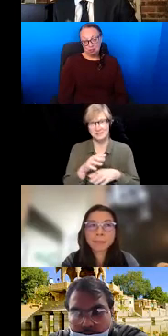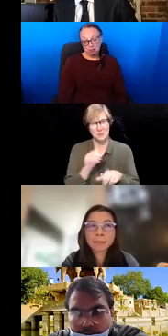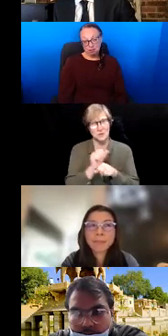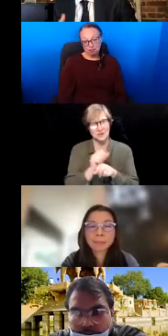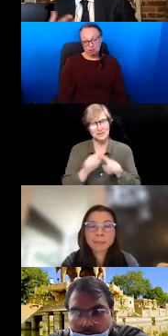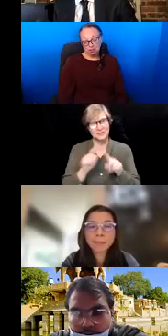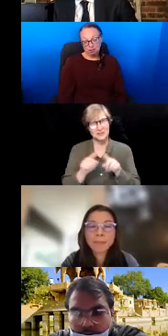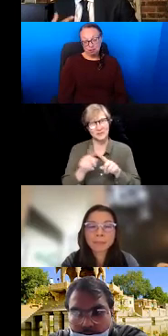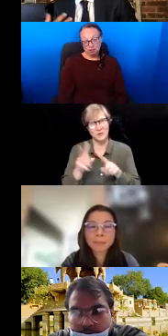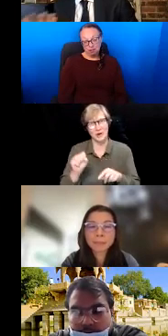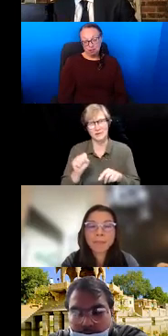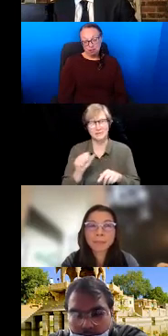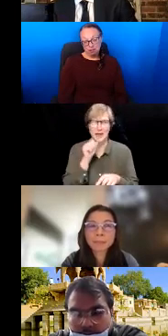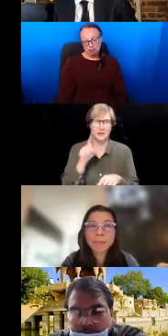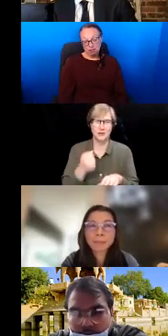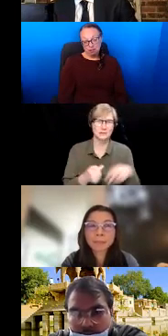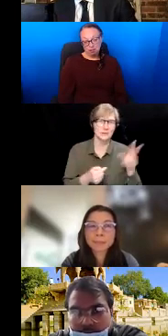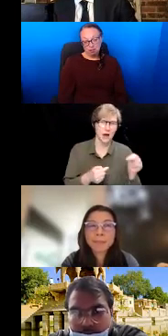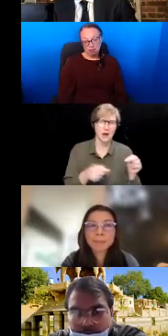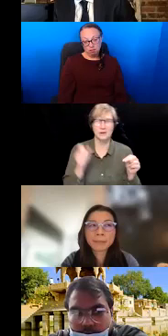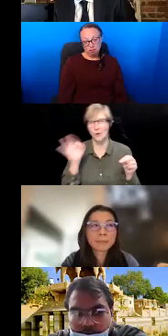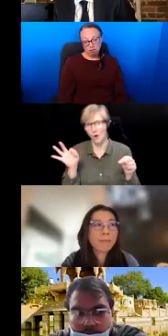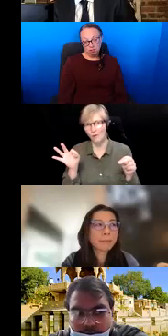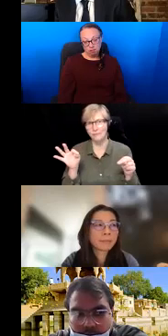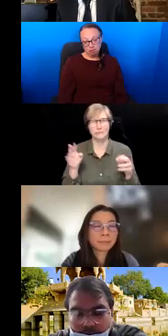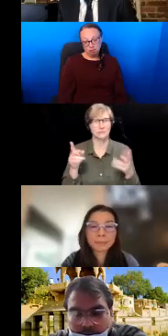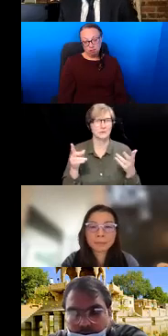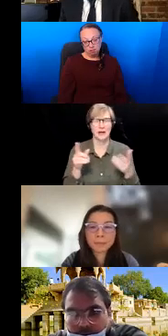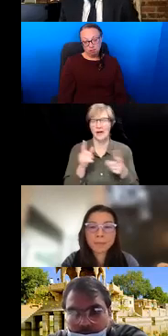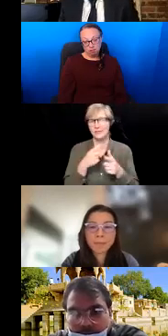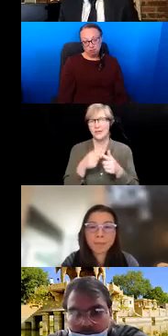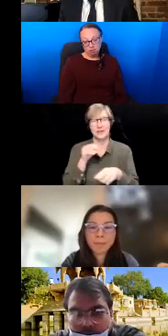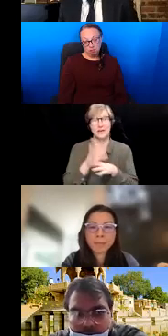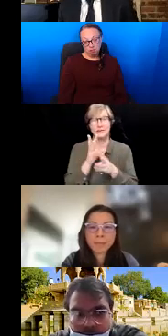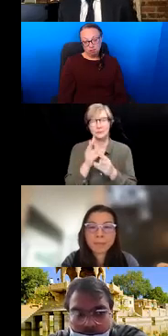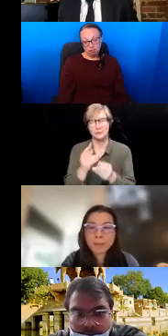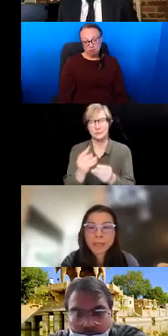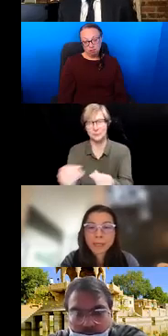of on-off or wearing off effects like medications would.